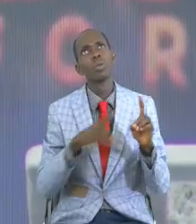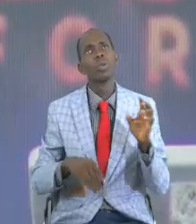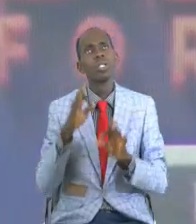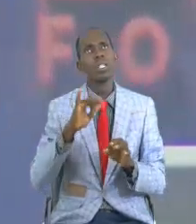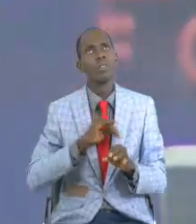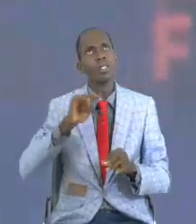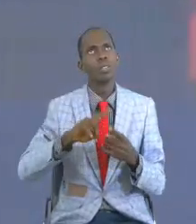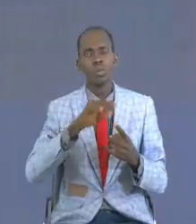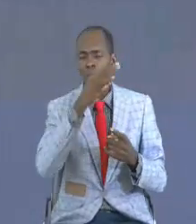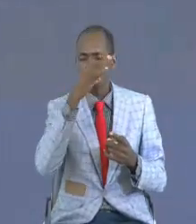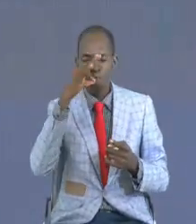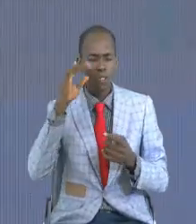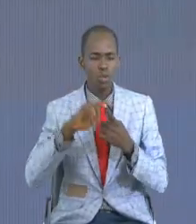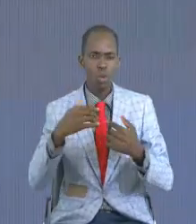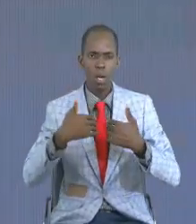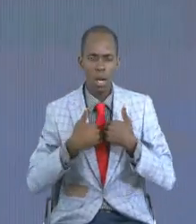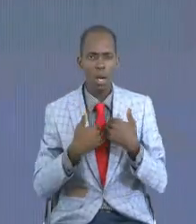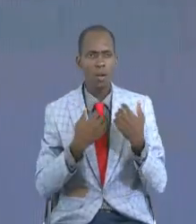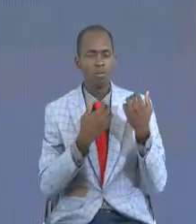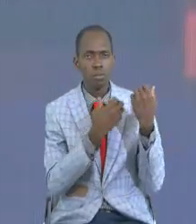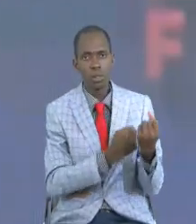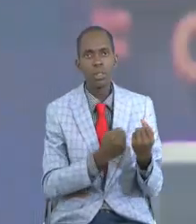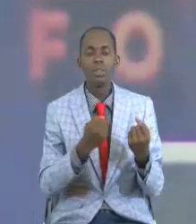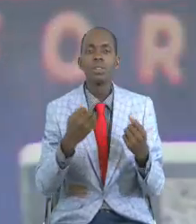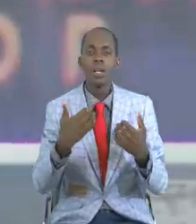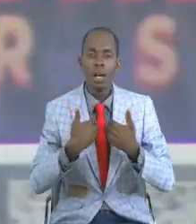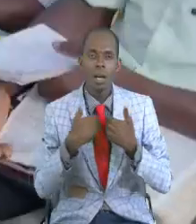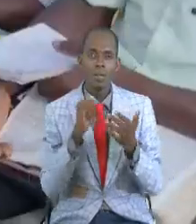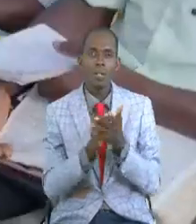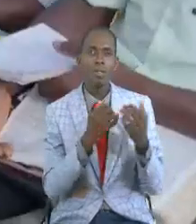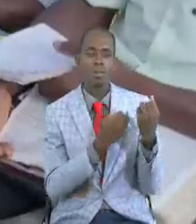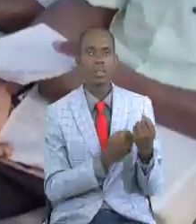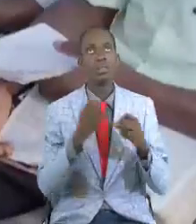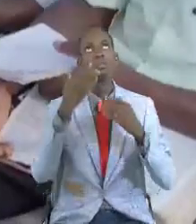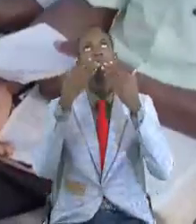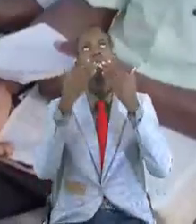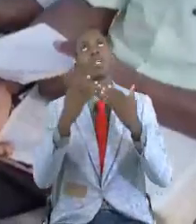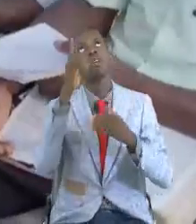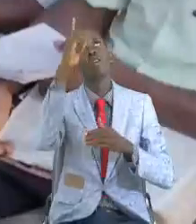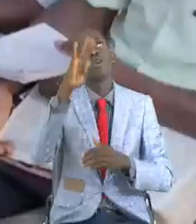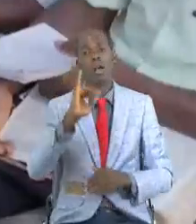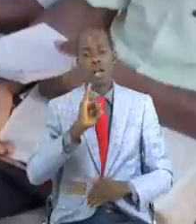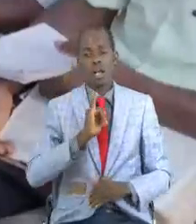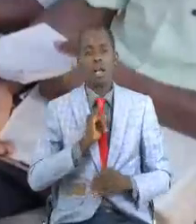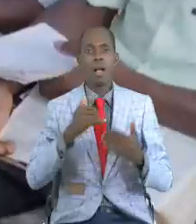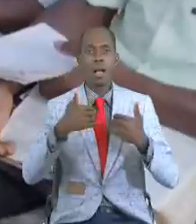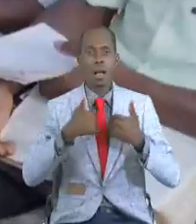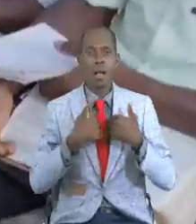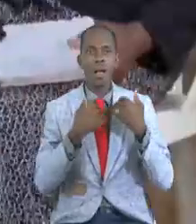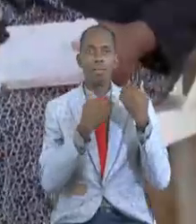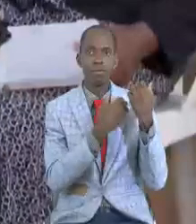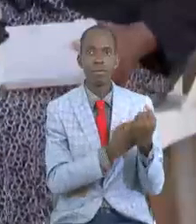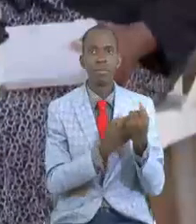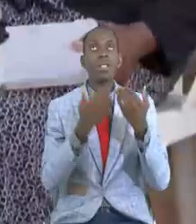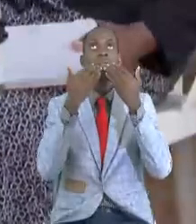have courage, take courage. Thank God I have courage. Thank God I have